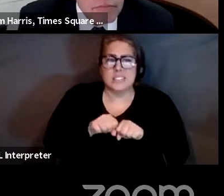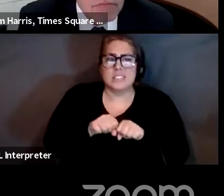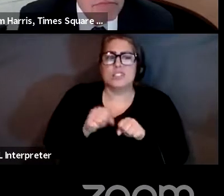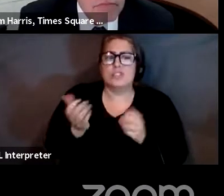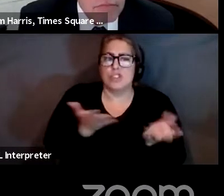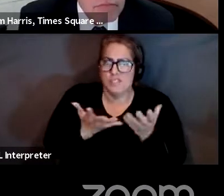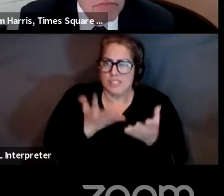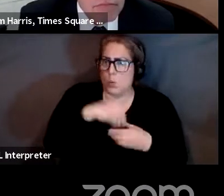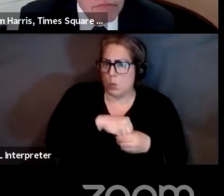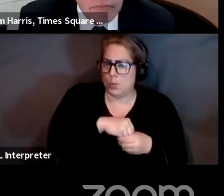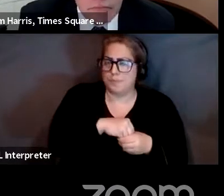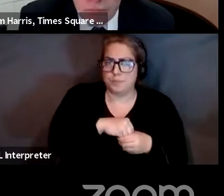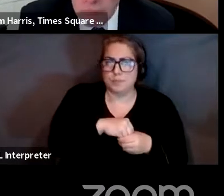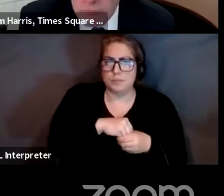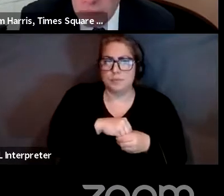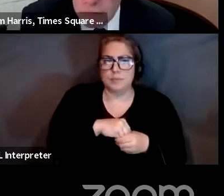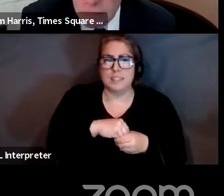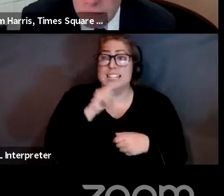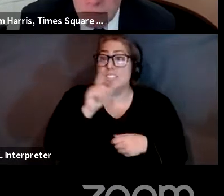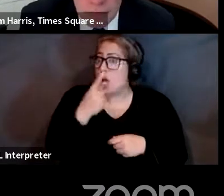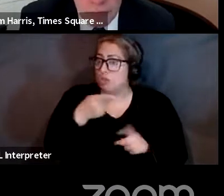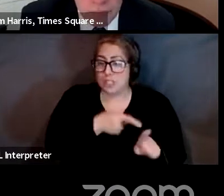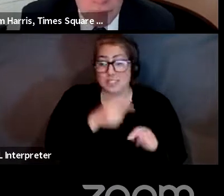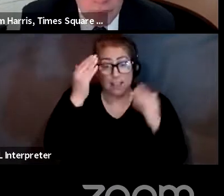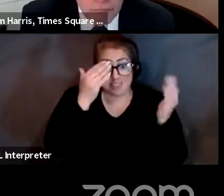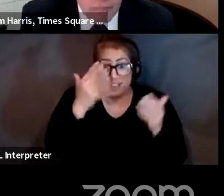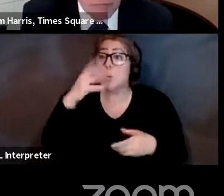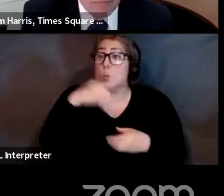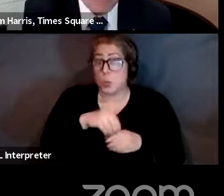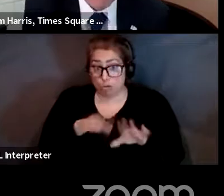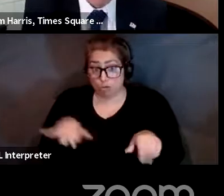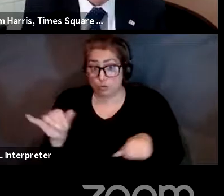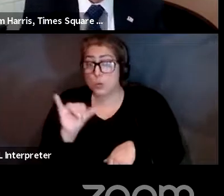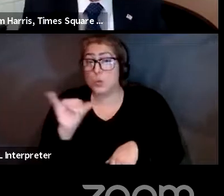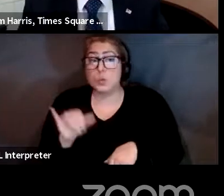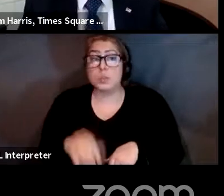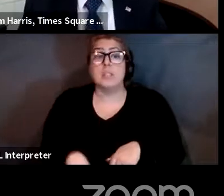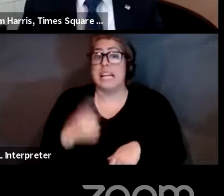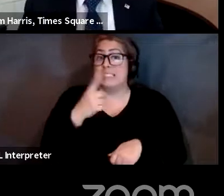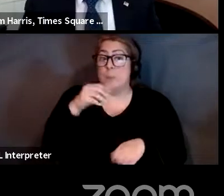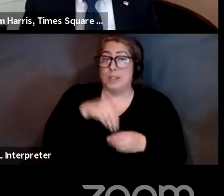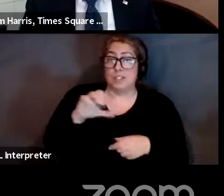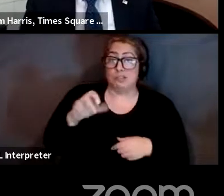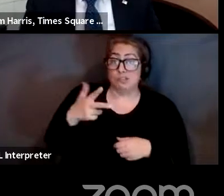children. It's not just of the heads of household, but also of the children. And somebody in the chat asked